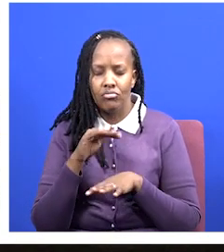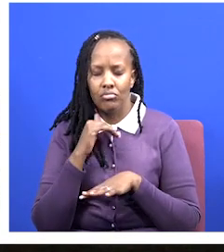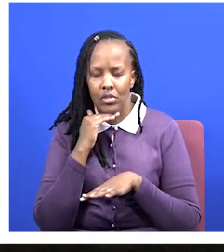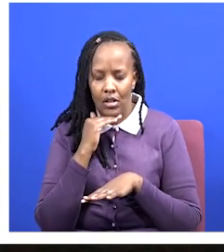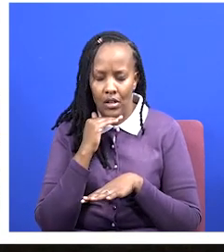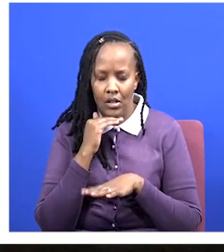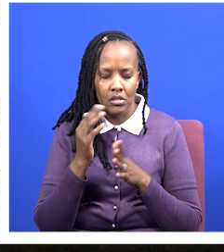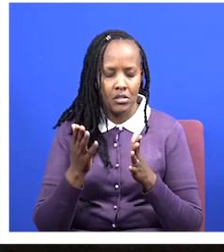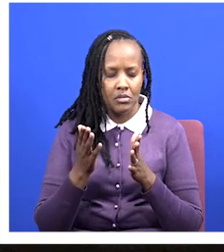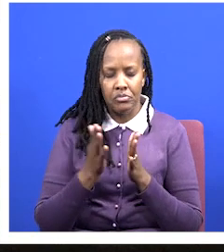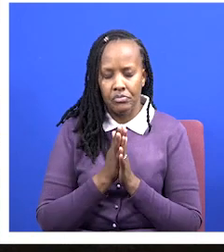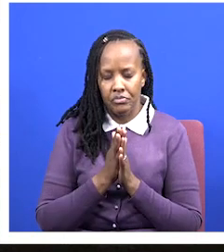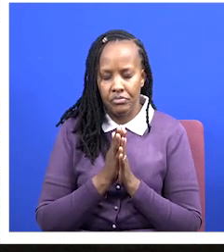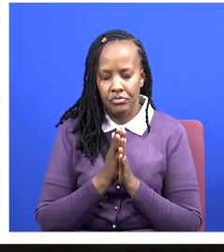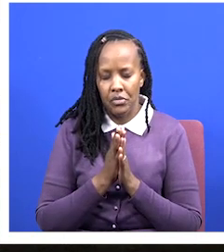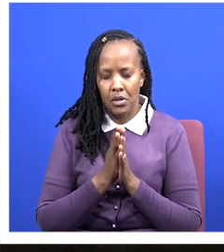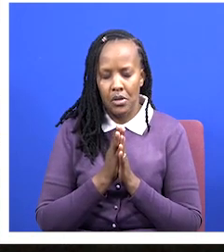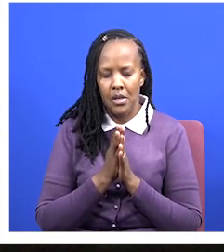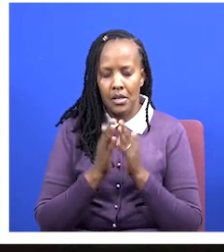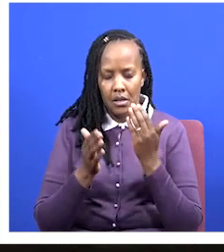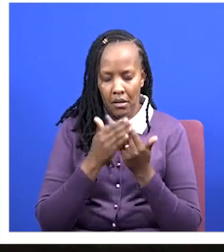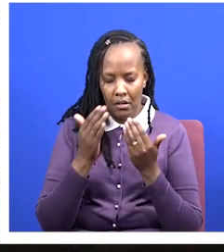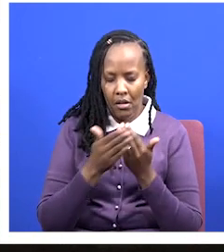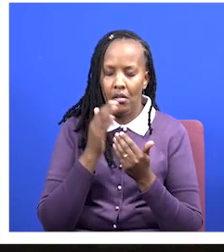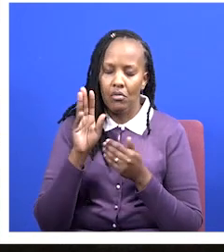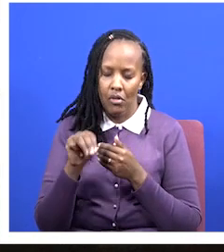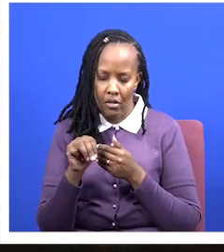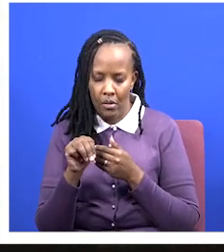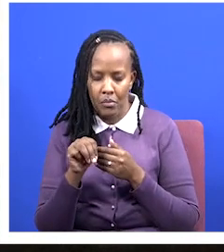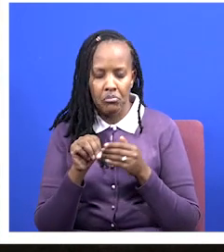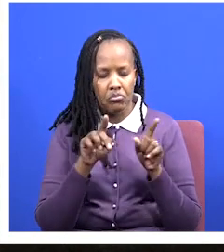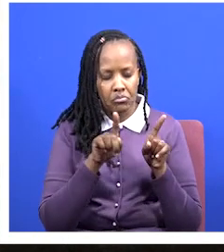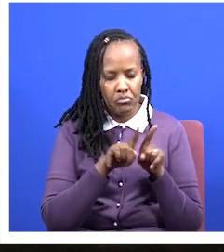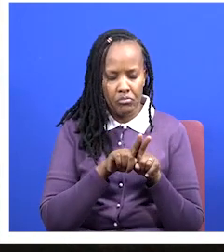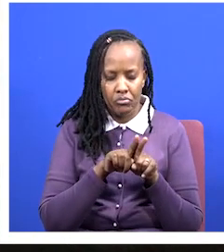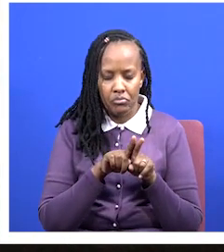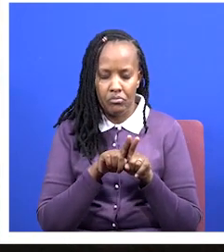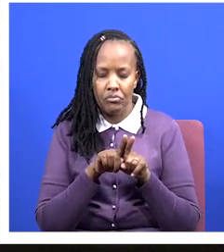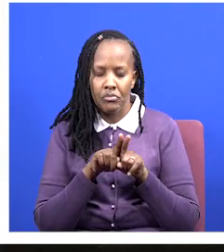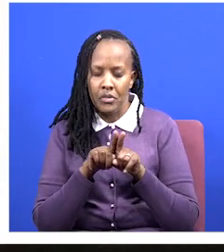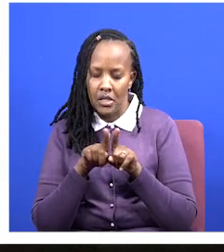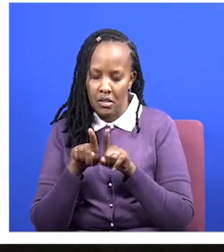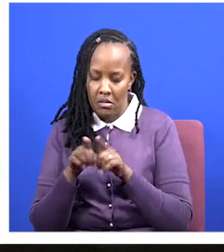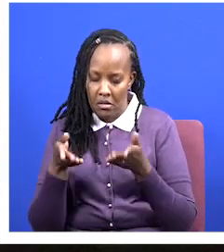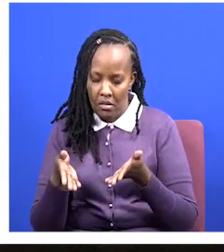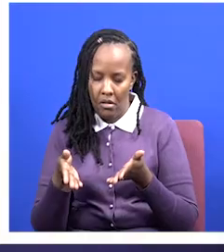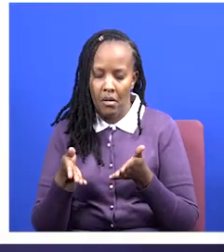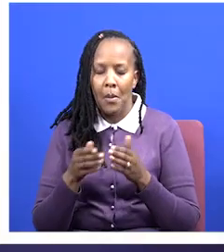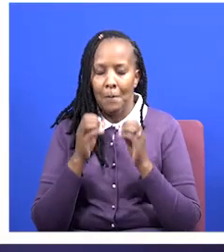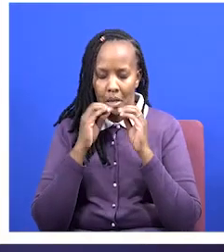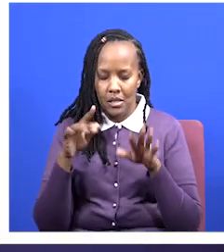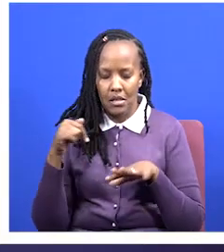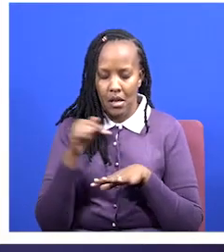have passed, all our loved ones. Take care of them as we are on